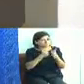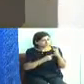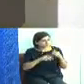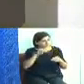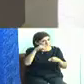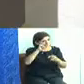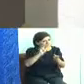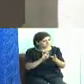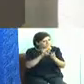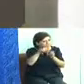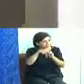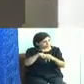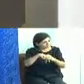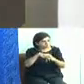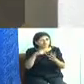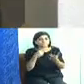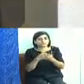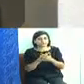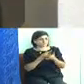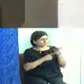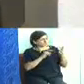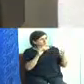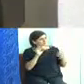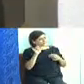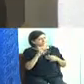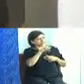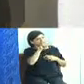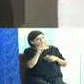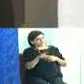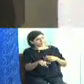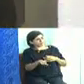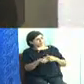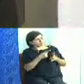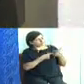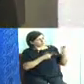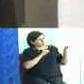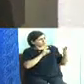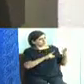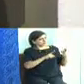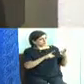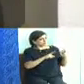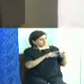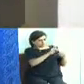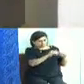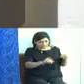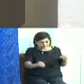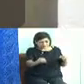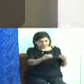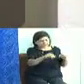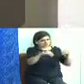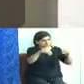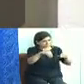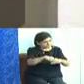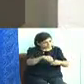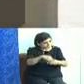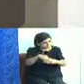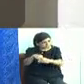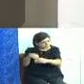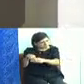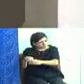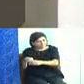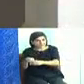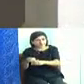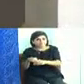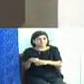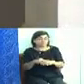my mind. And I thought, what if that were a question? What was sown? And since parables kind of invoke